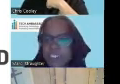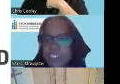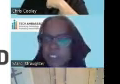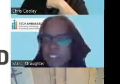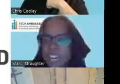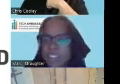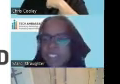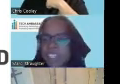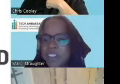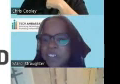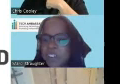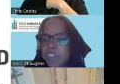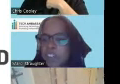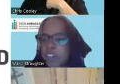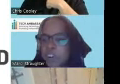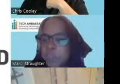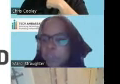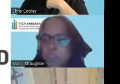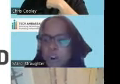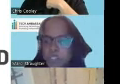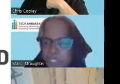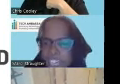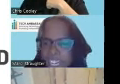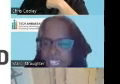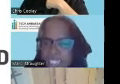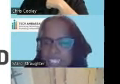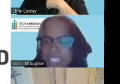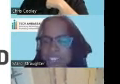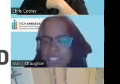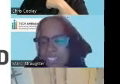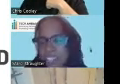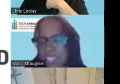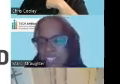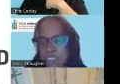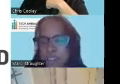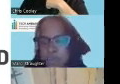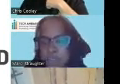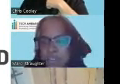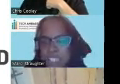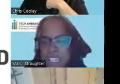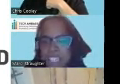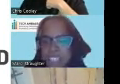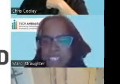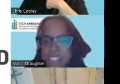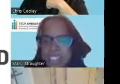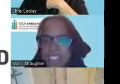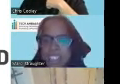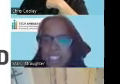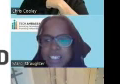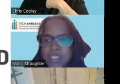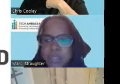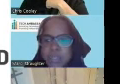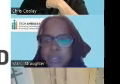very careful. Like be careful of your birthday because somebody might know your birthday.